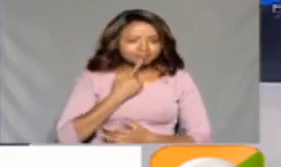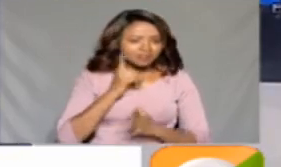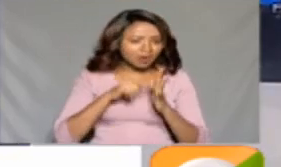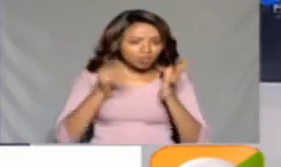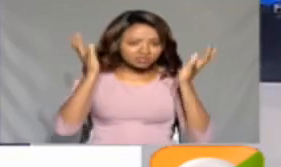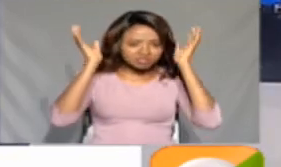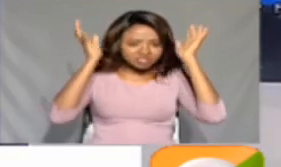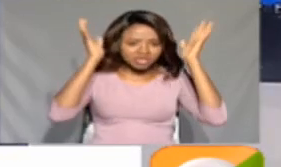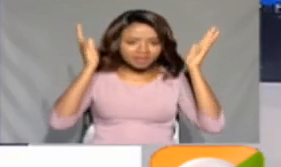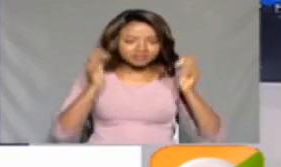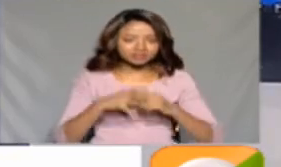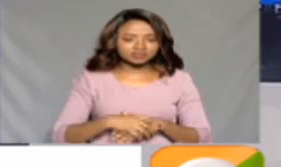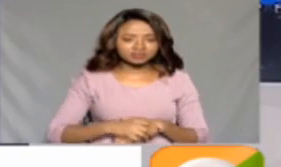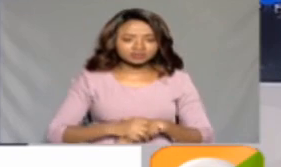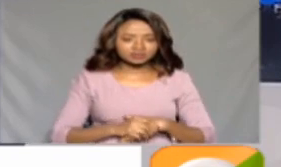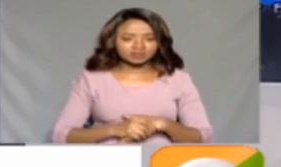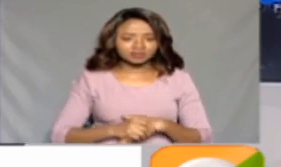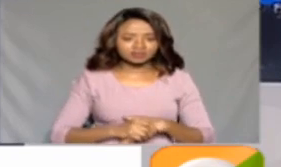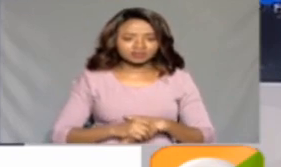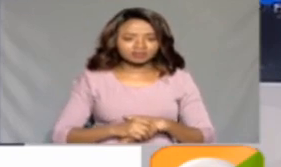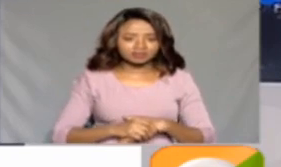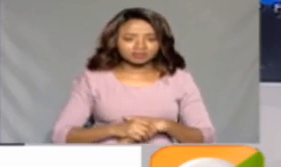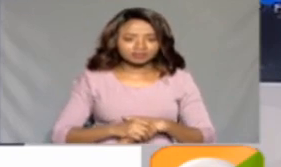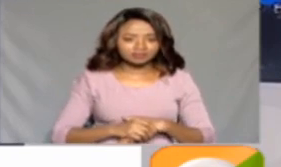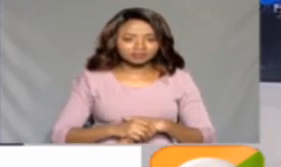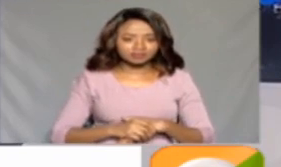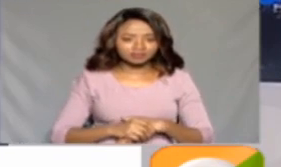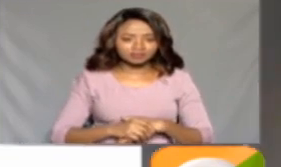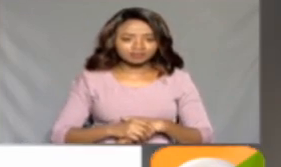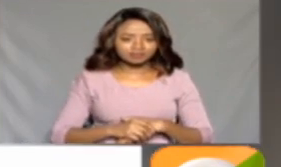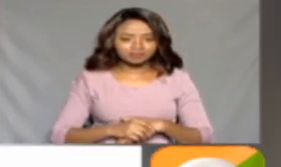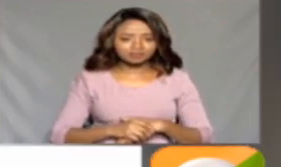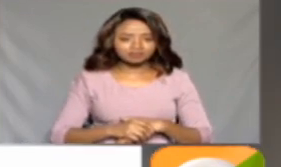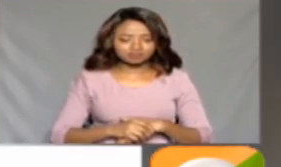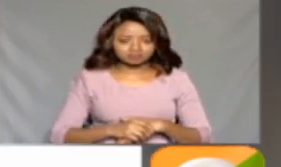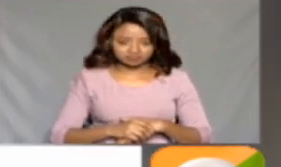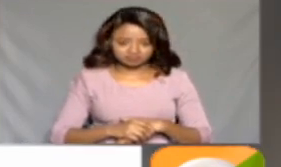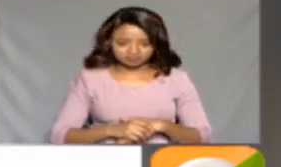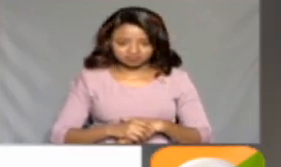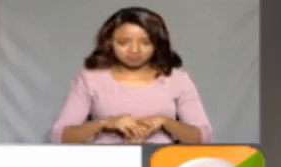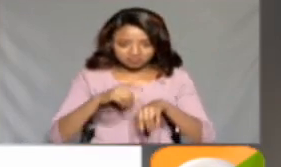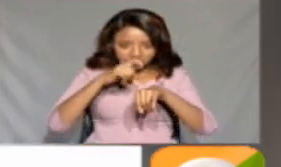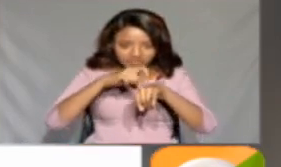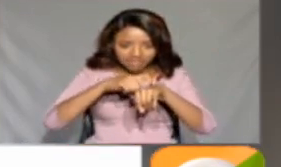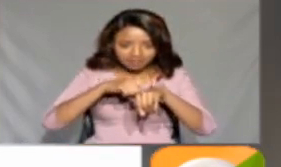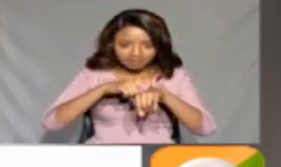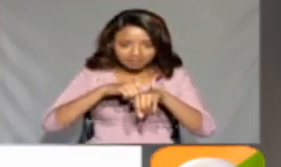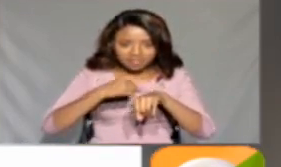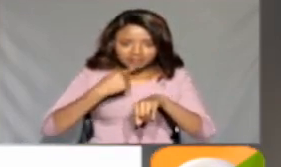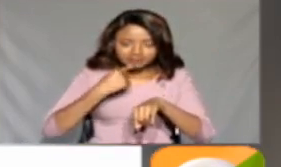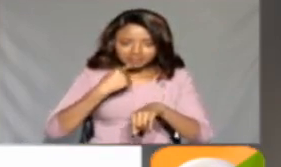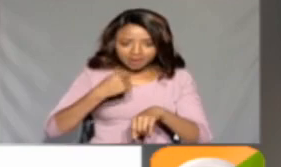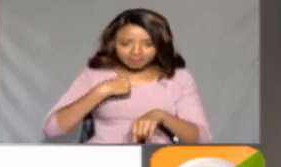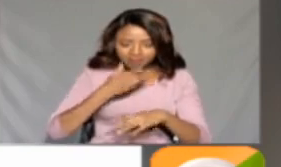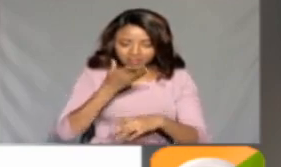said about this. Thank you. Hiyo siku mnasikia kuweka kofia, mimi nilikuwa State